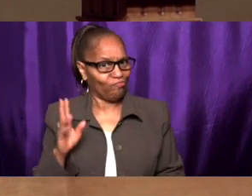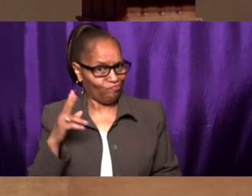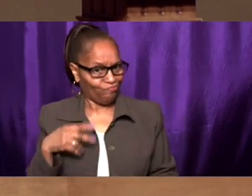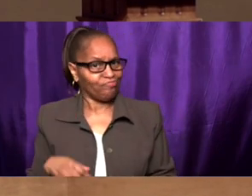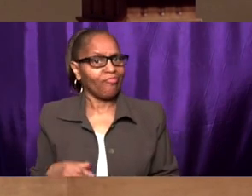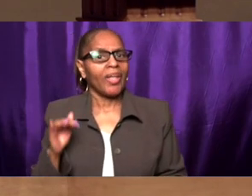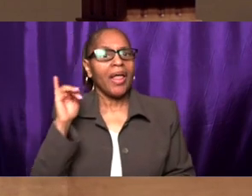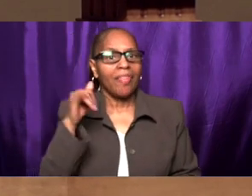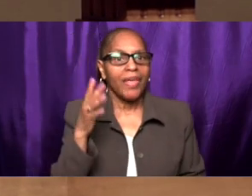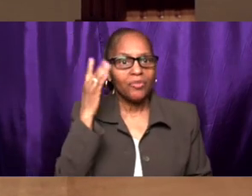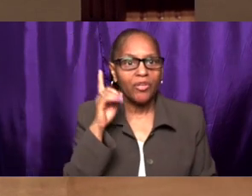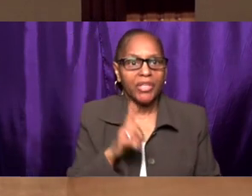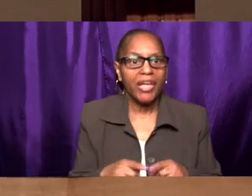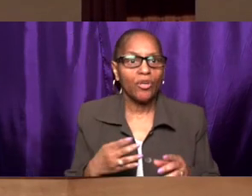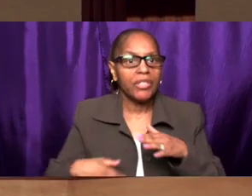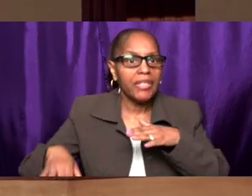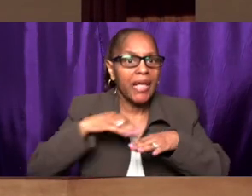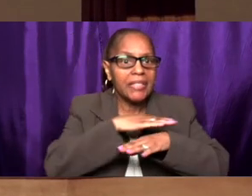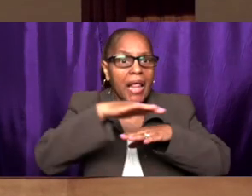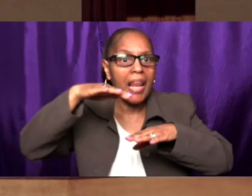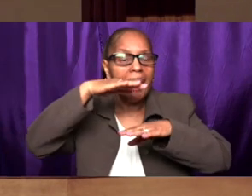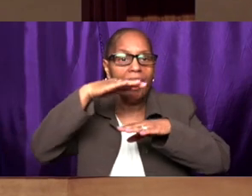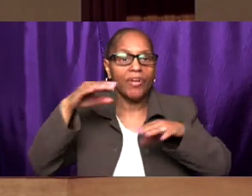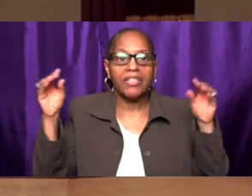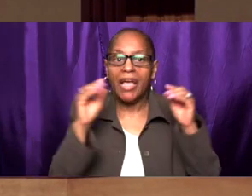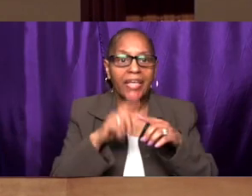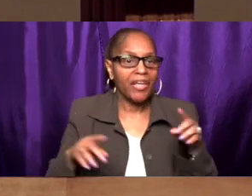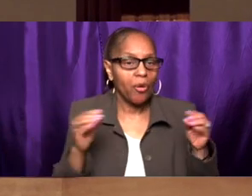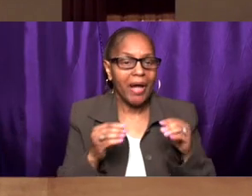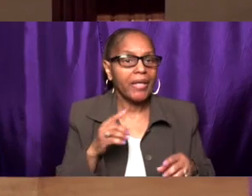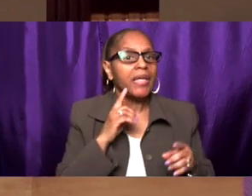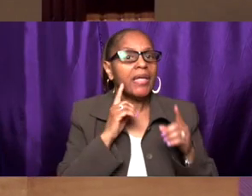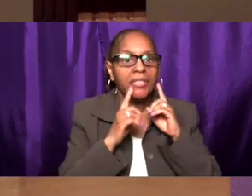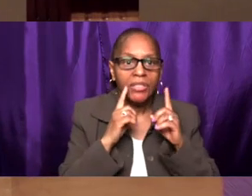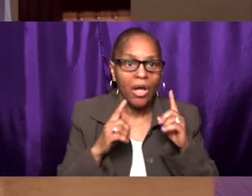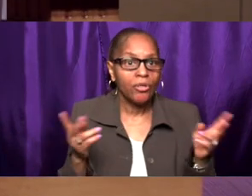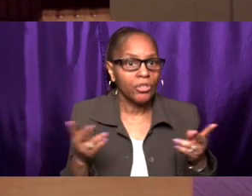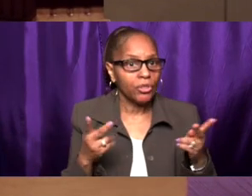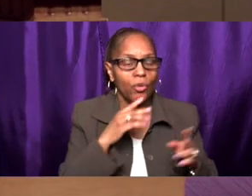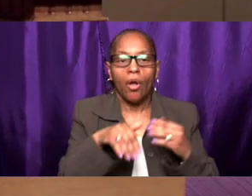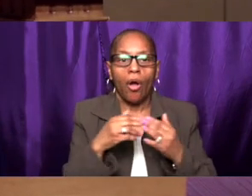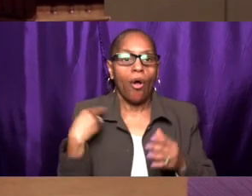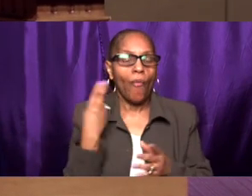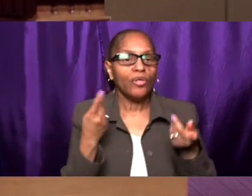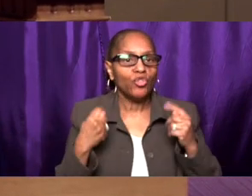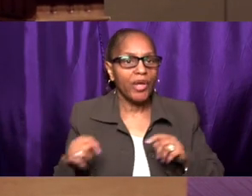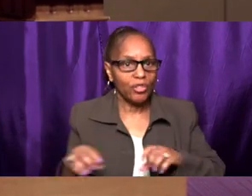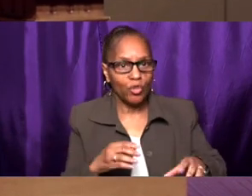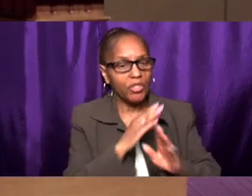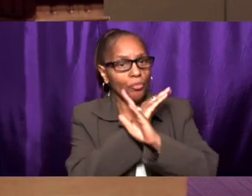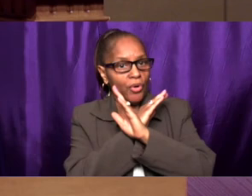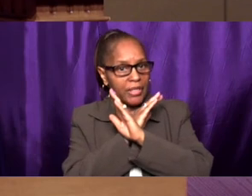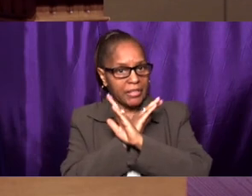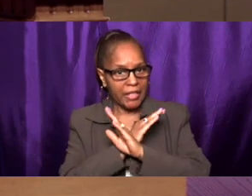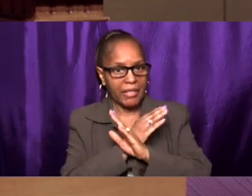That's why you can't go to the next level, because can't nobody check you. And all we're trying to do is protect